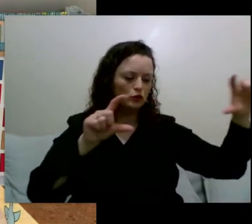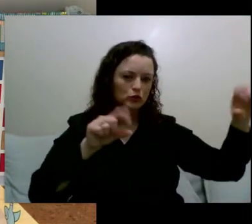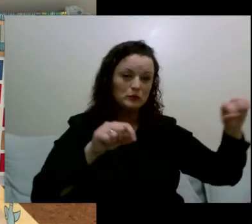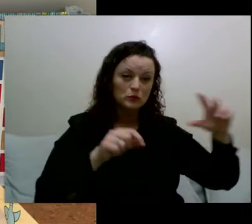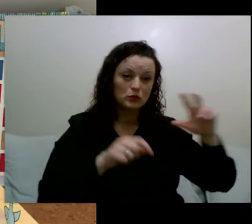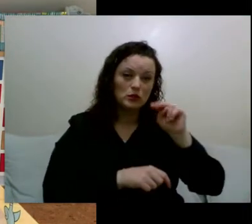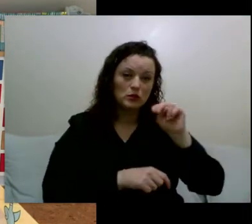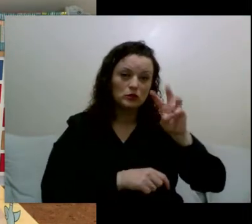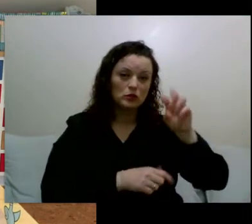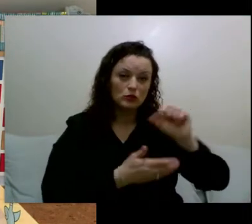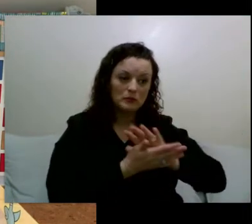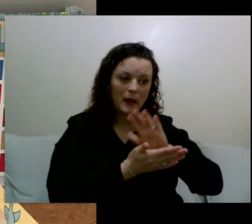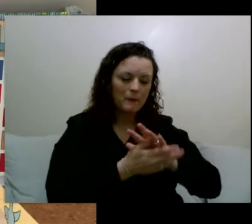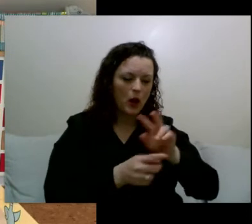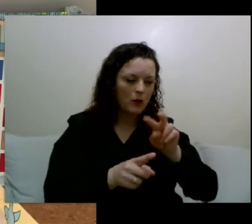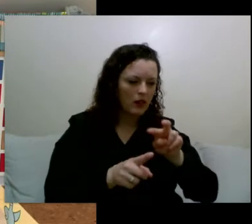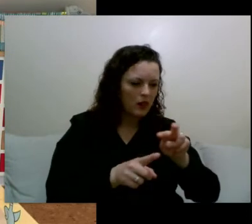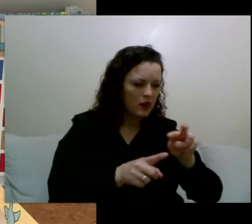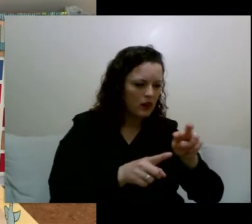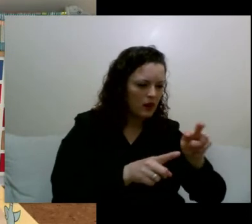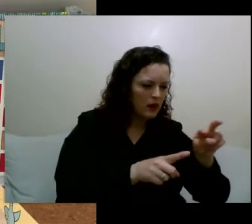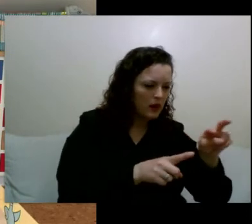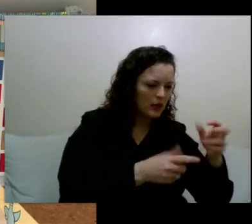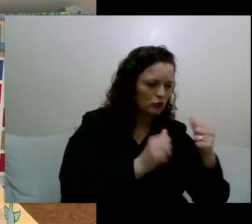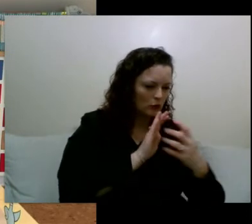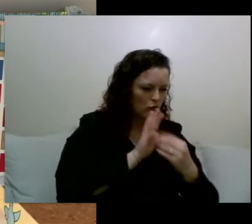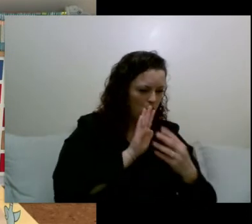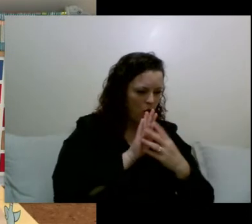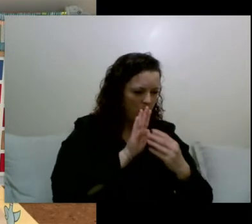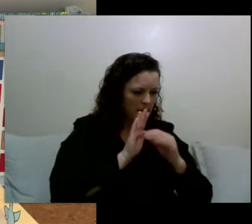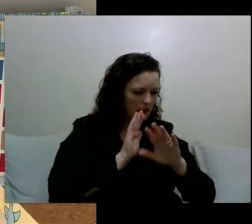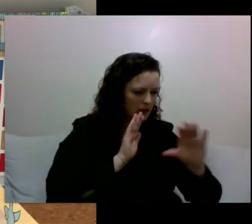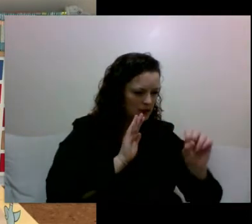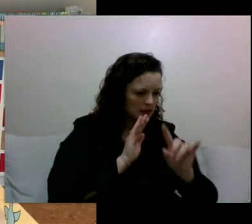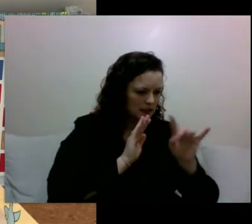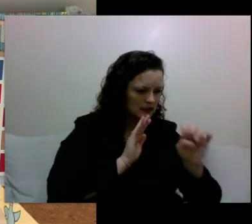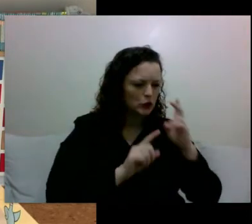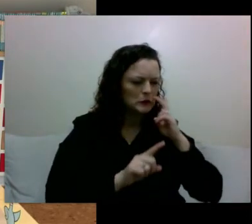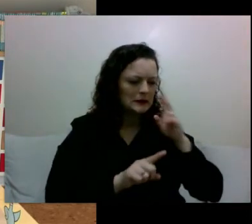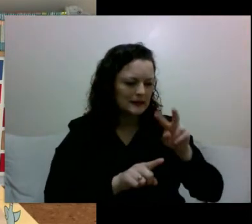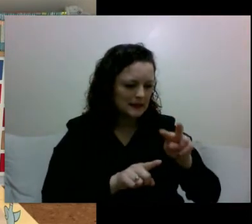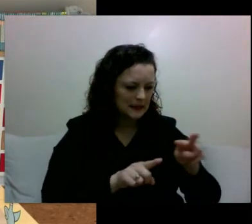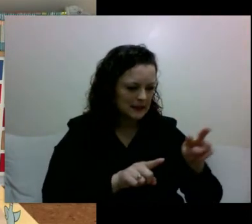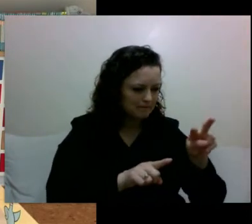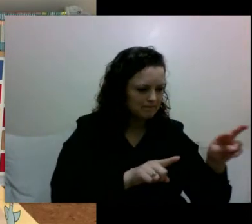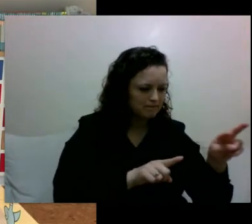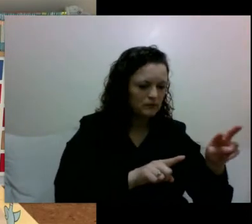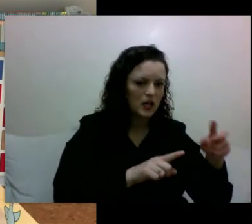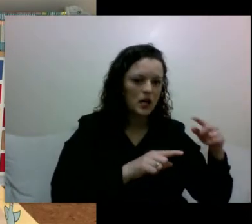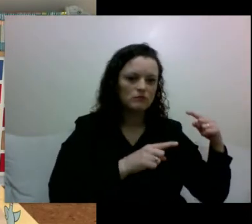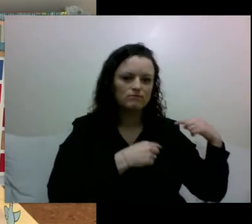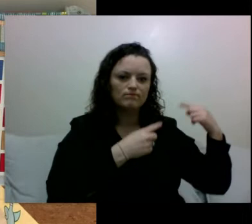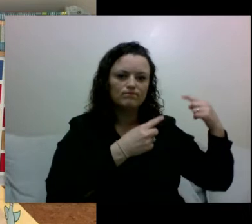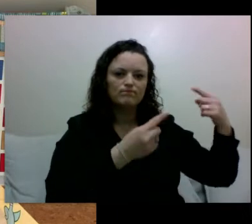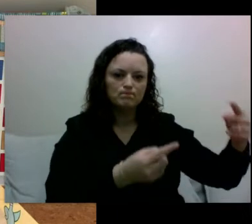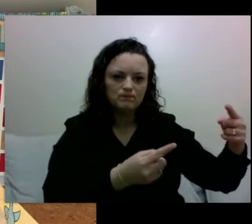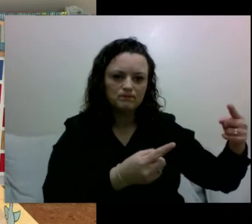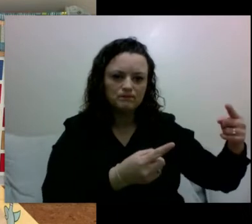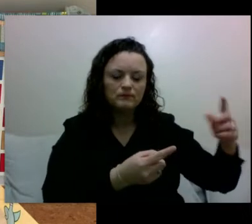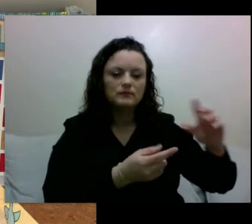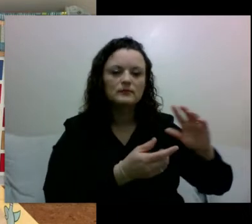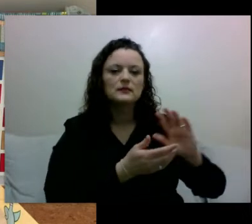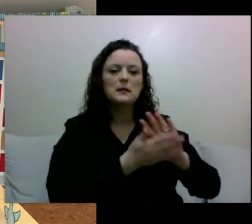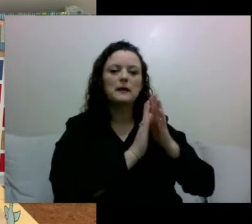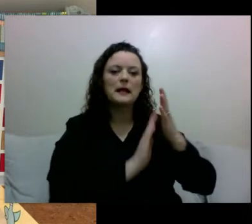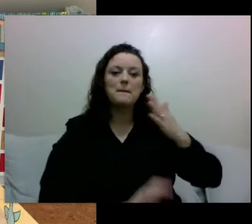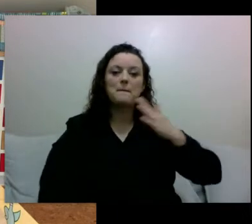what they did. And over time, all of those things developed into what is called a style, so that I could draw in the way